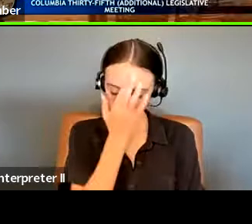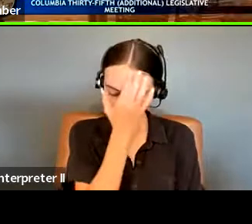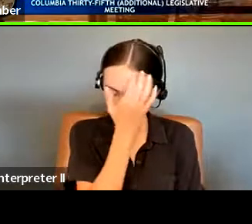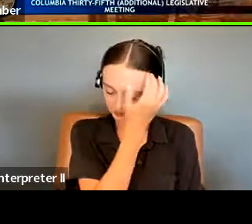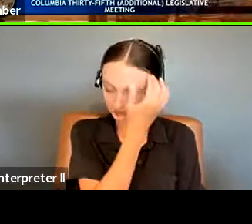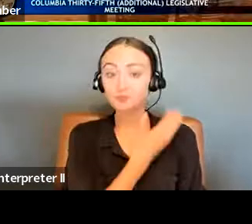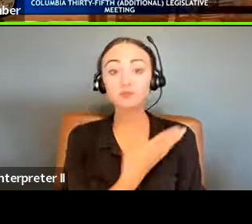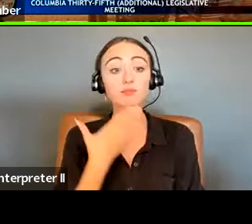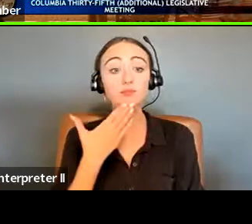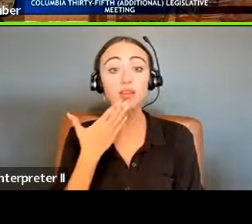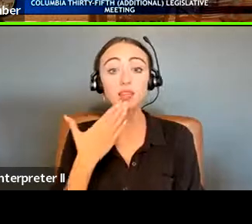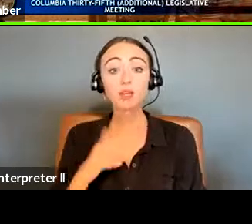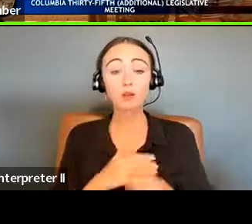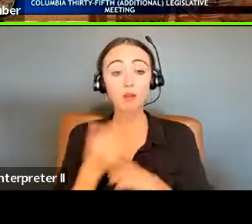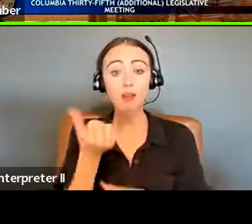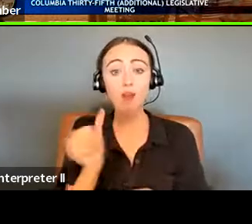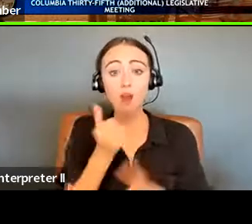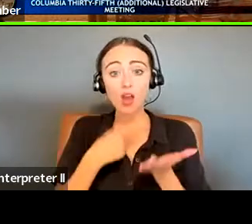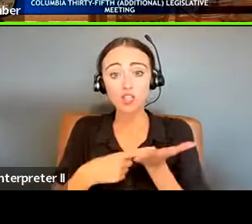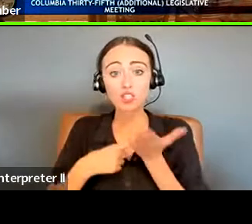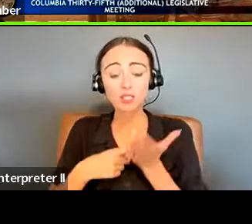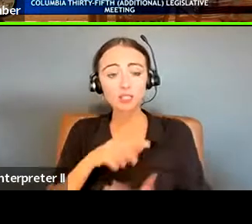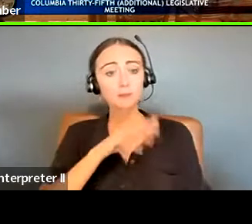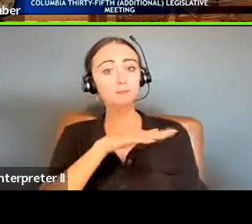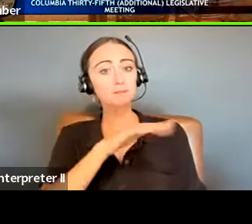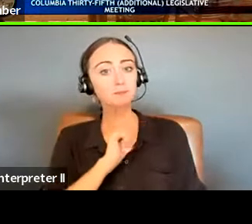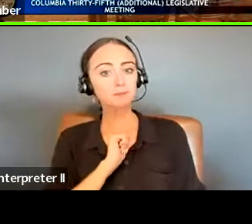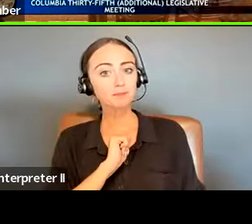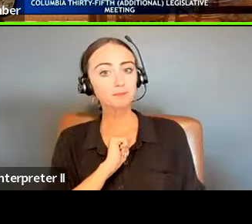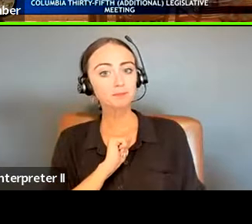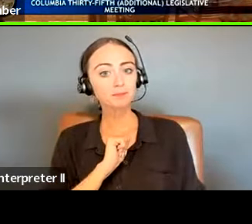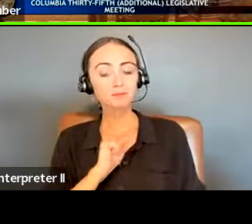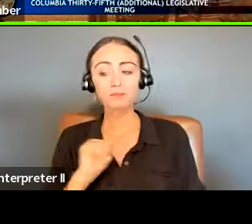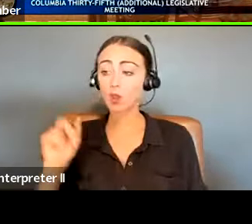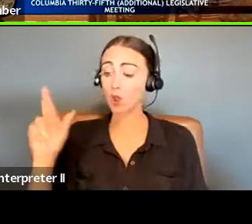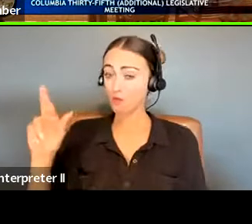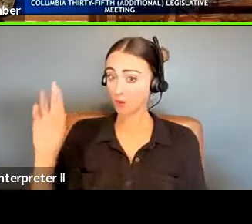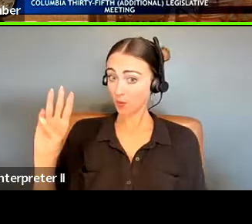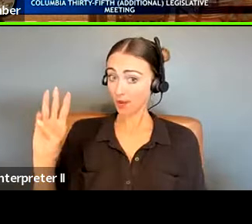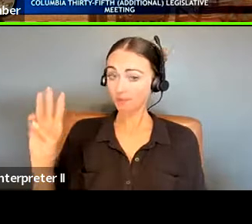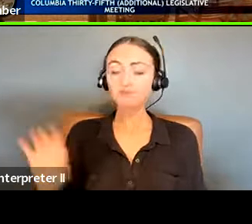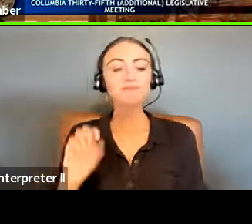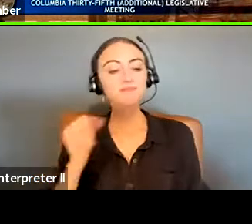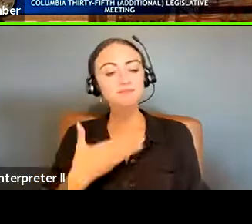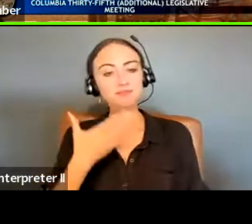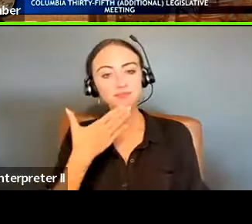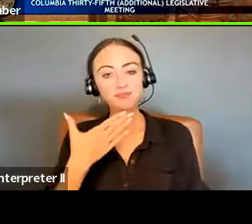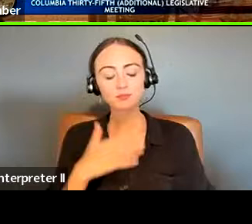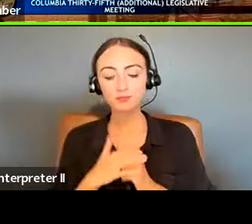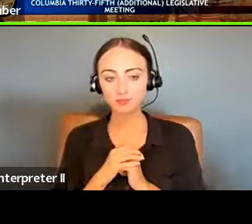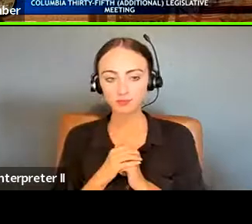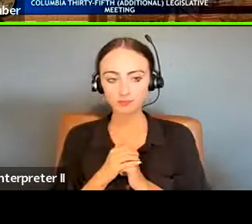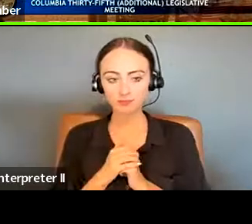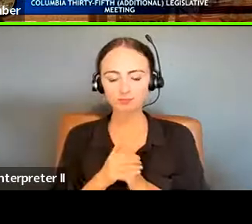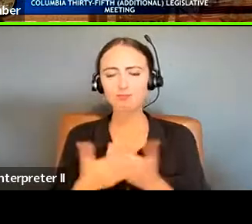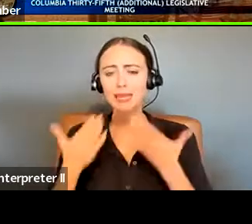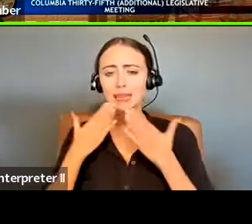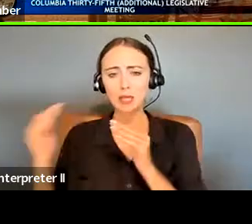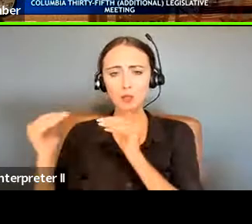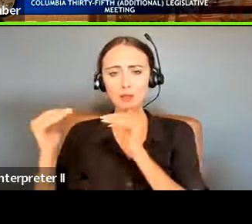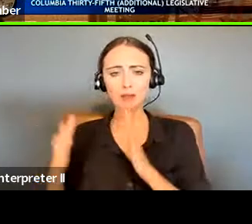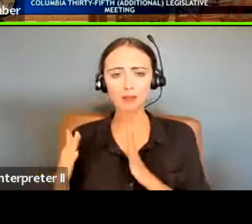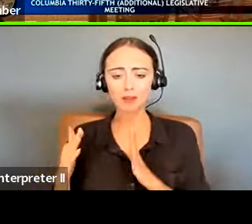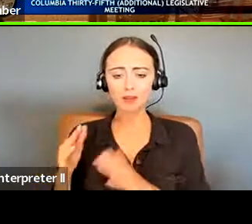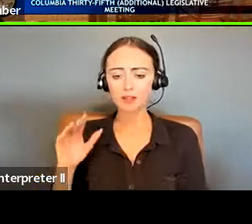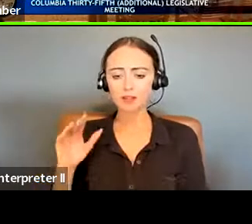Thank you, Councilmember White. Is there further discussion? Mr. Chairman. Councilmember Robert White. Thank you, Mr. Chairman. I want to thank my colleague,